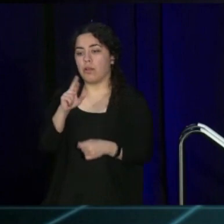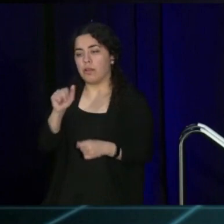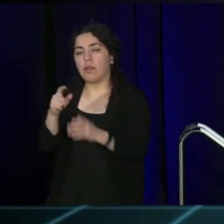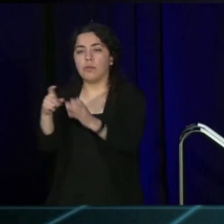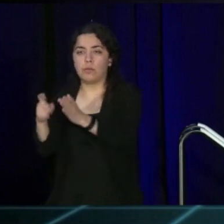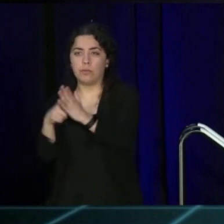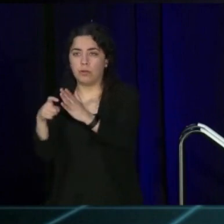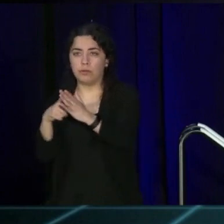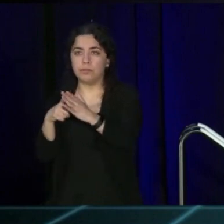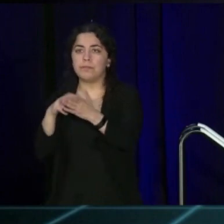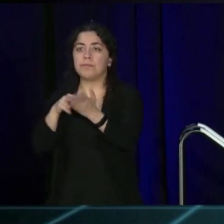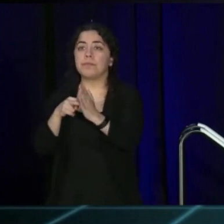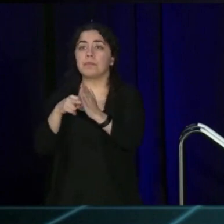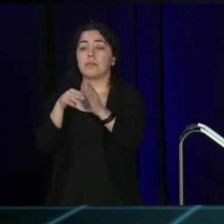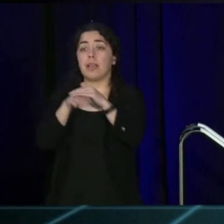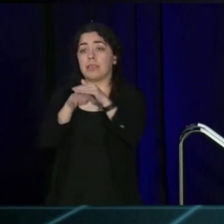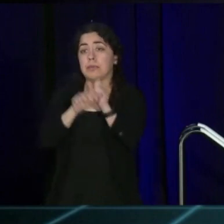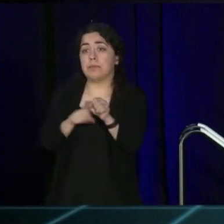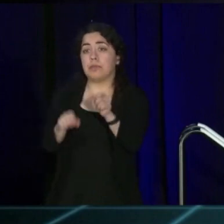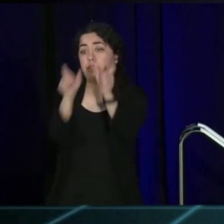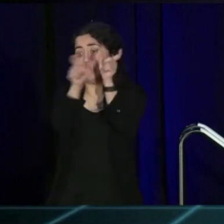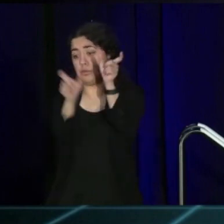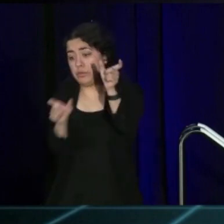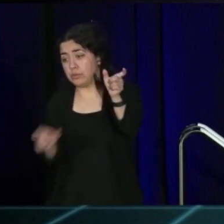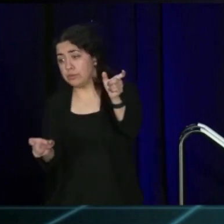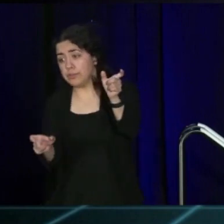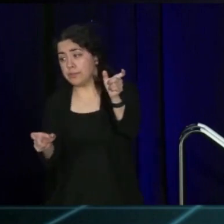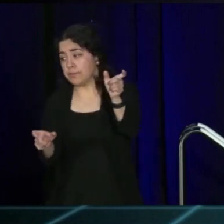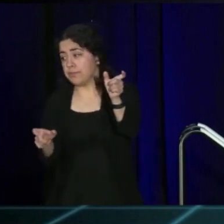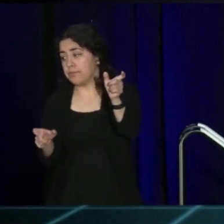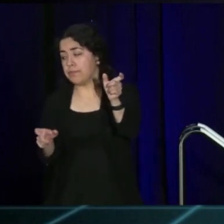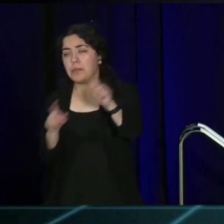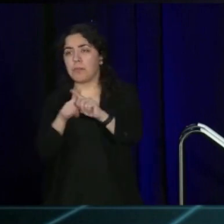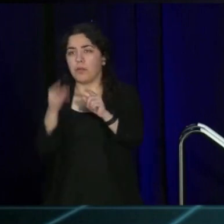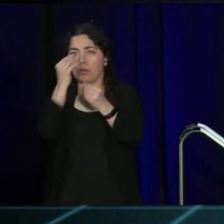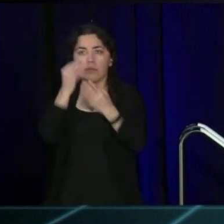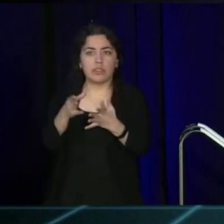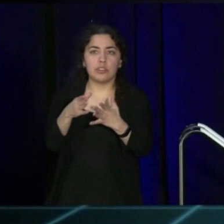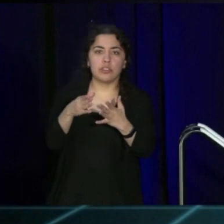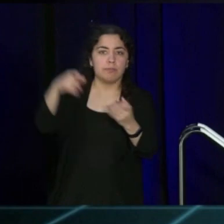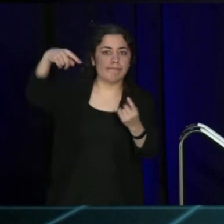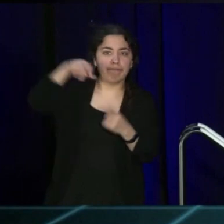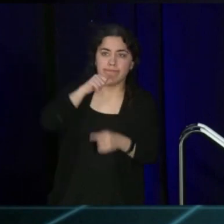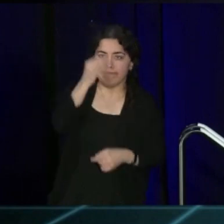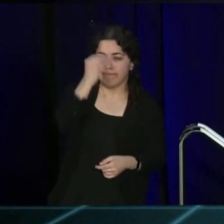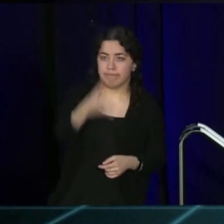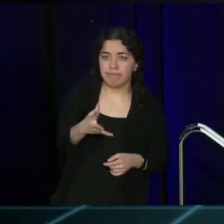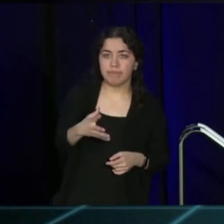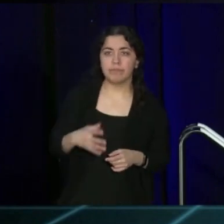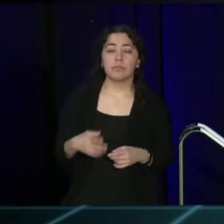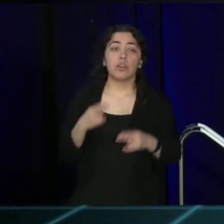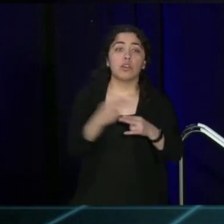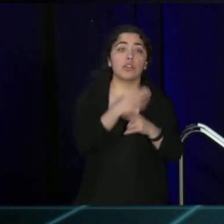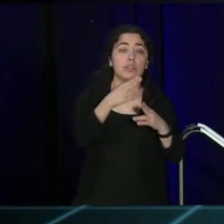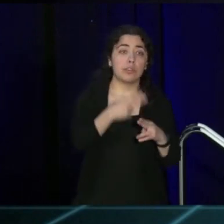the accessibility tree, but the validation won't be triggered, and will be announced like so. Username, required edit